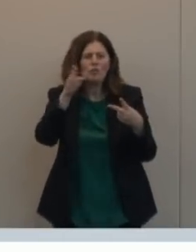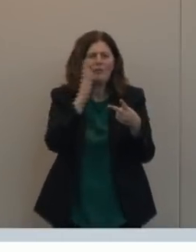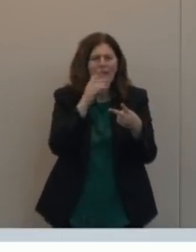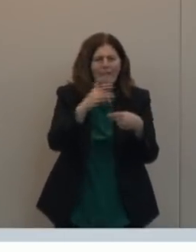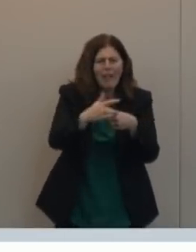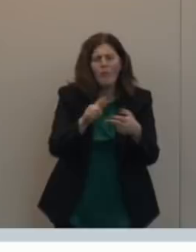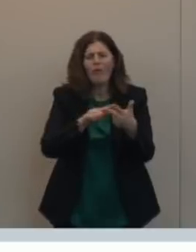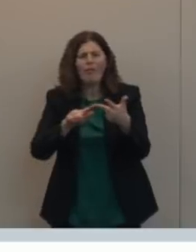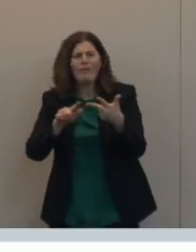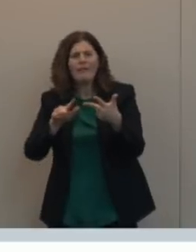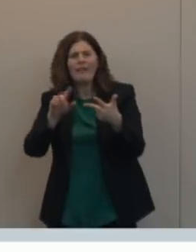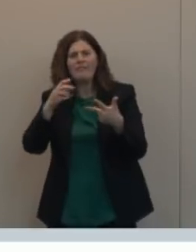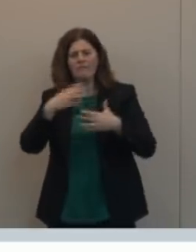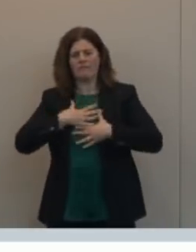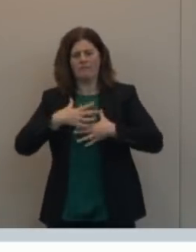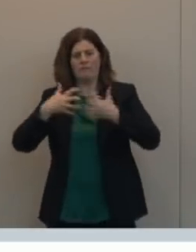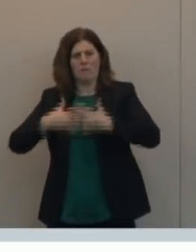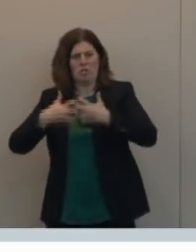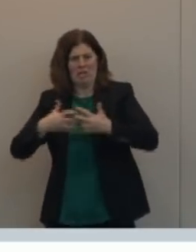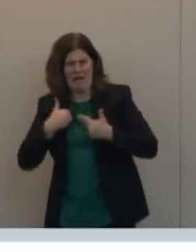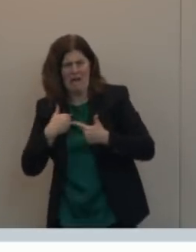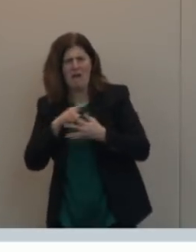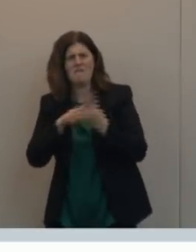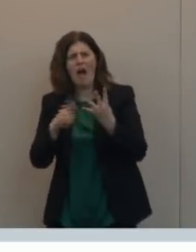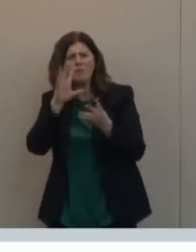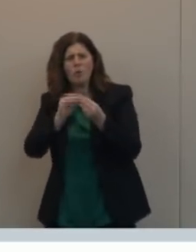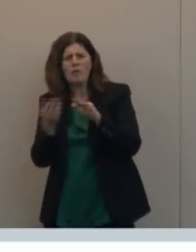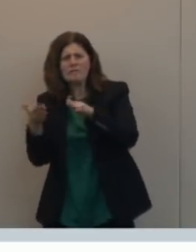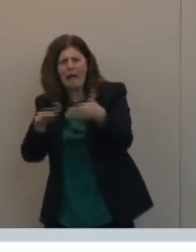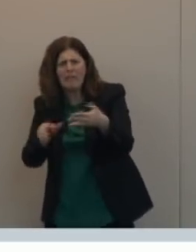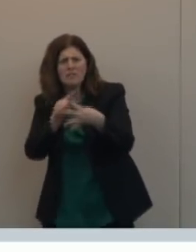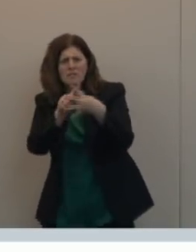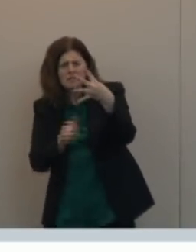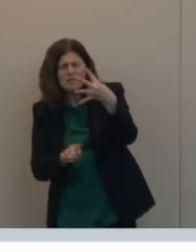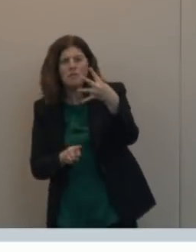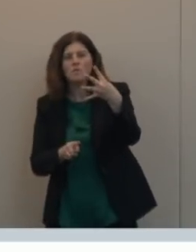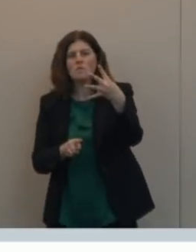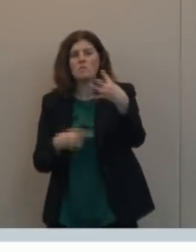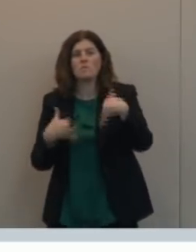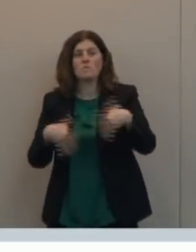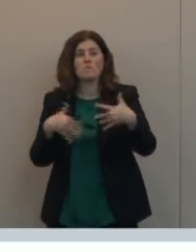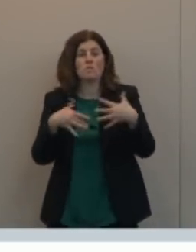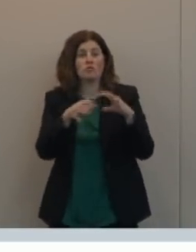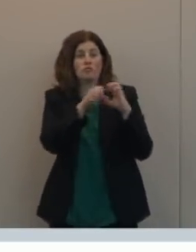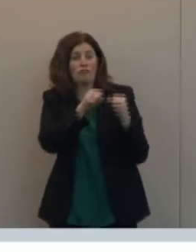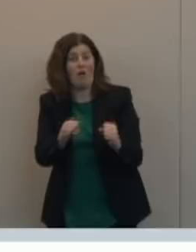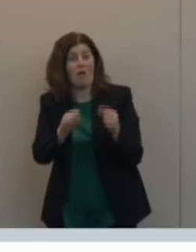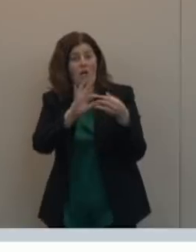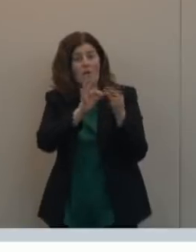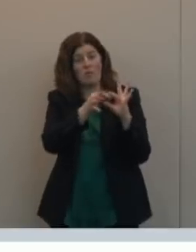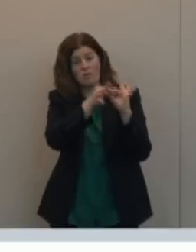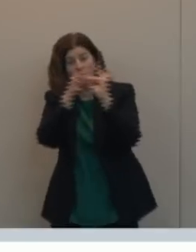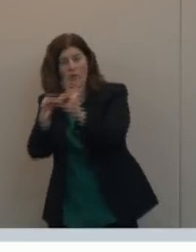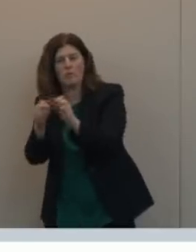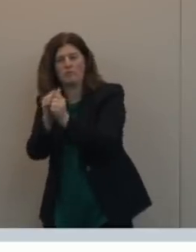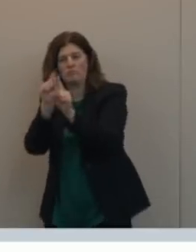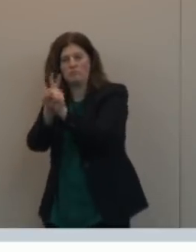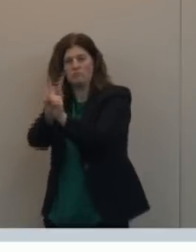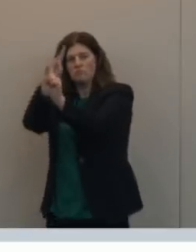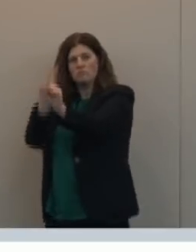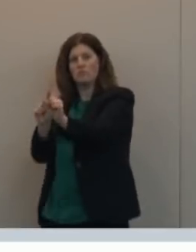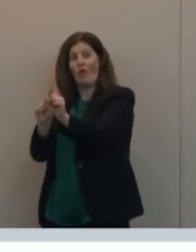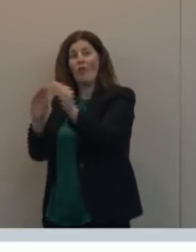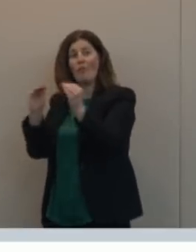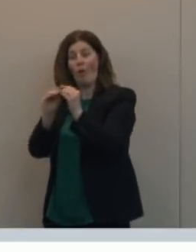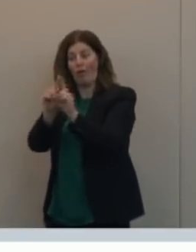and how many deaths we have in New Mexico correlate highly with the social distancing. And so